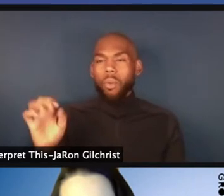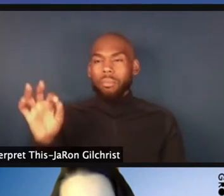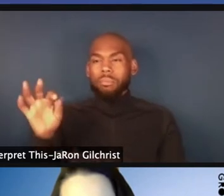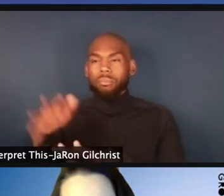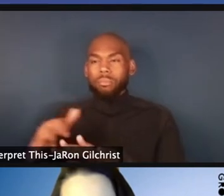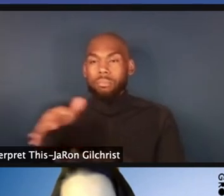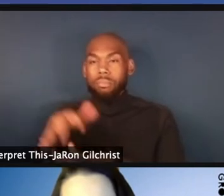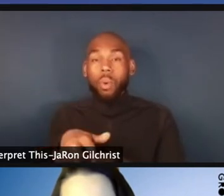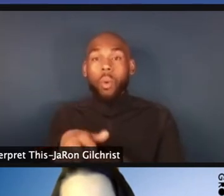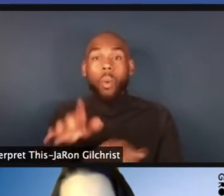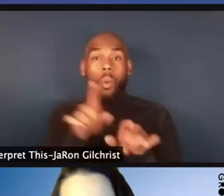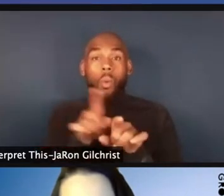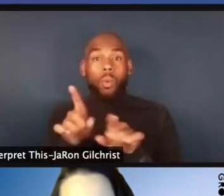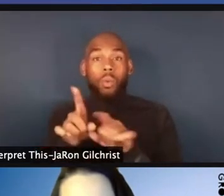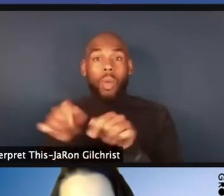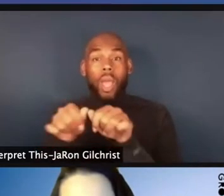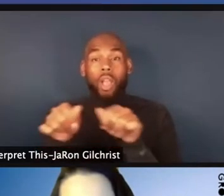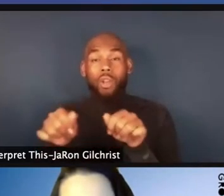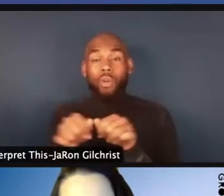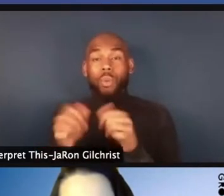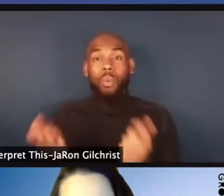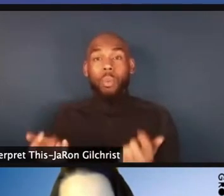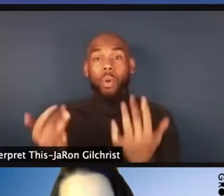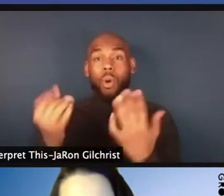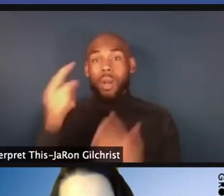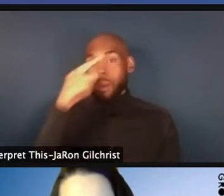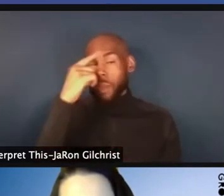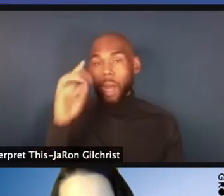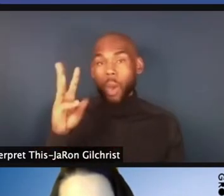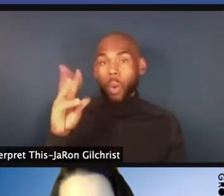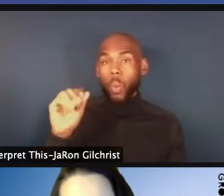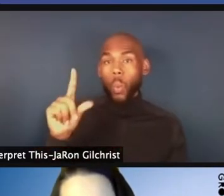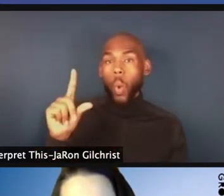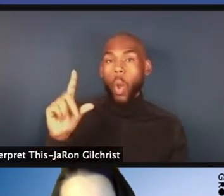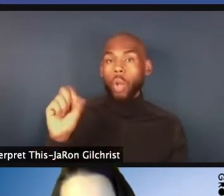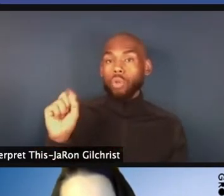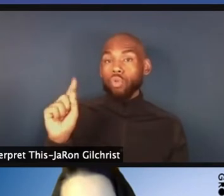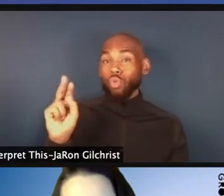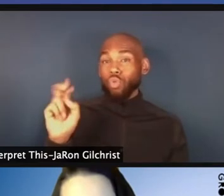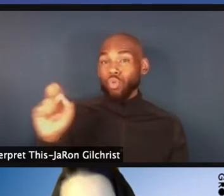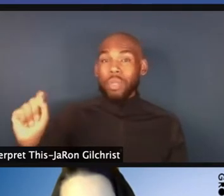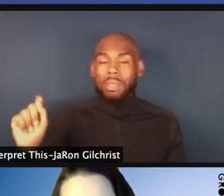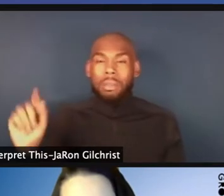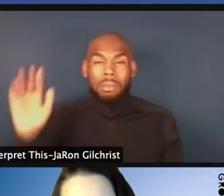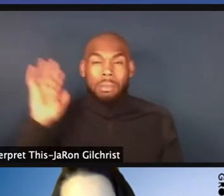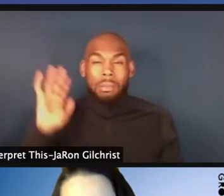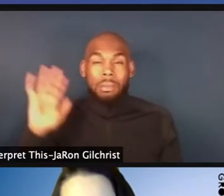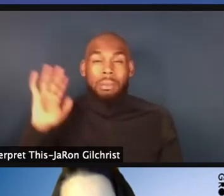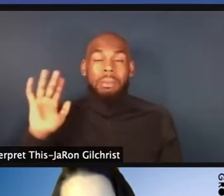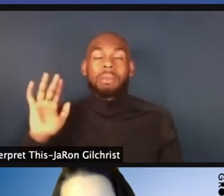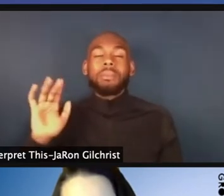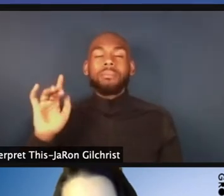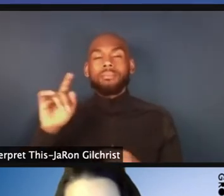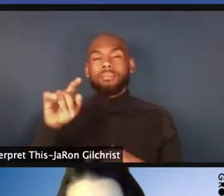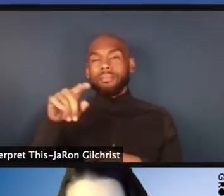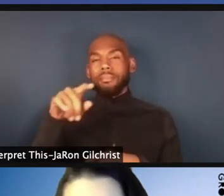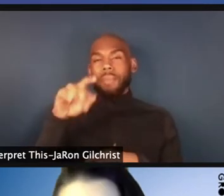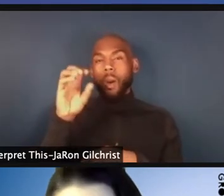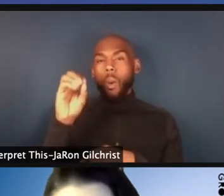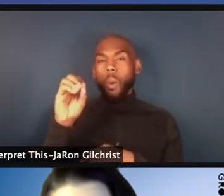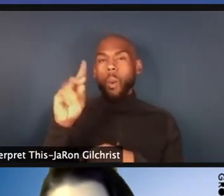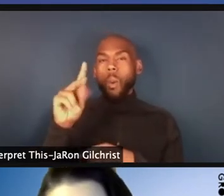Black Wall Street, or what is colonially known as Tulsa, Oklahoma. Yeah, so I'm a director, a